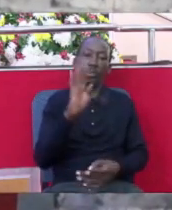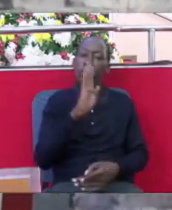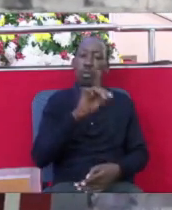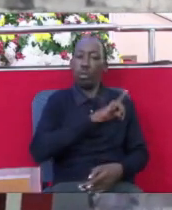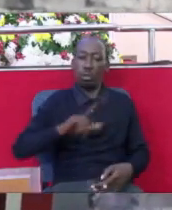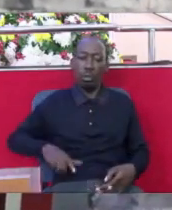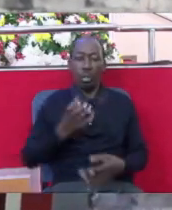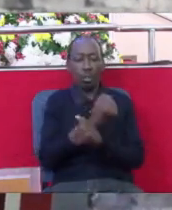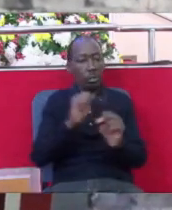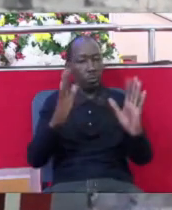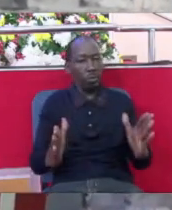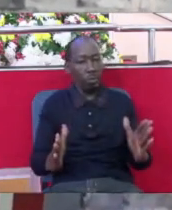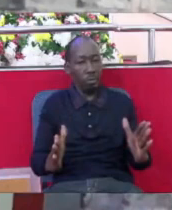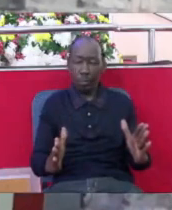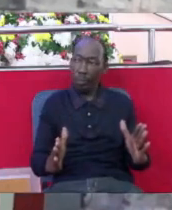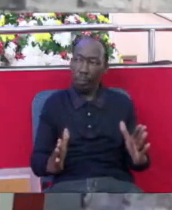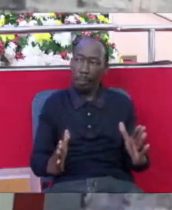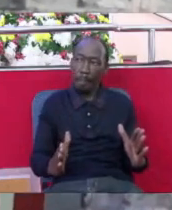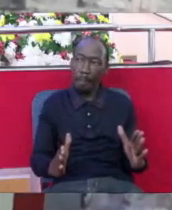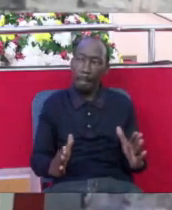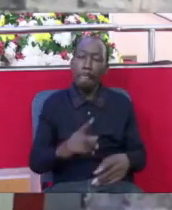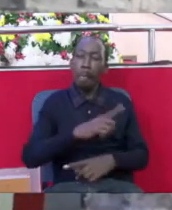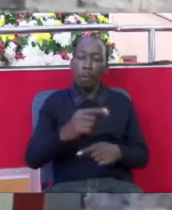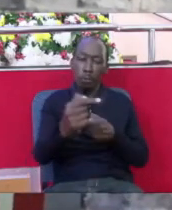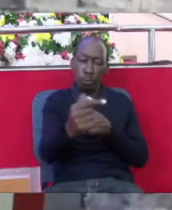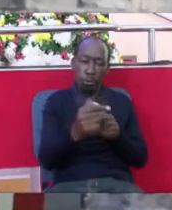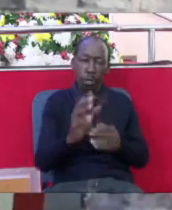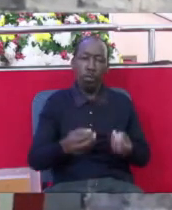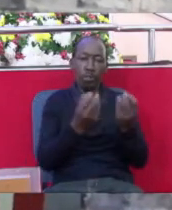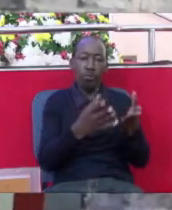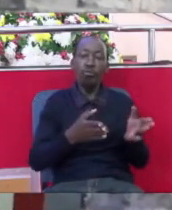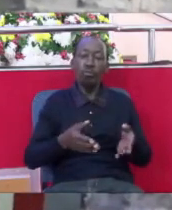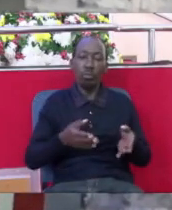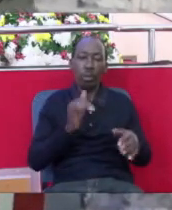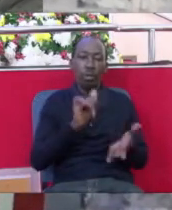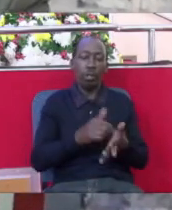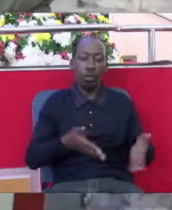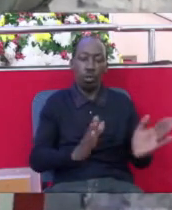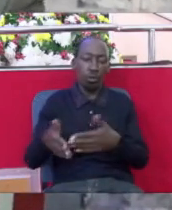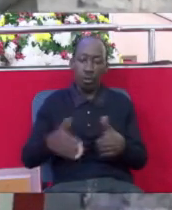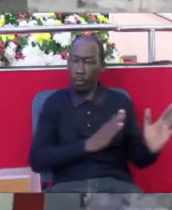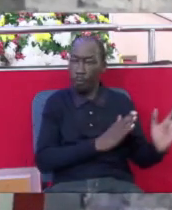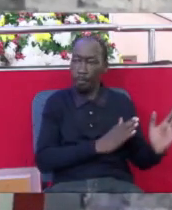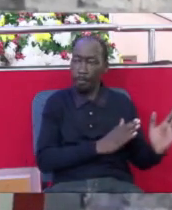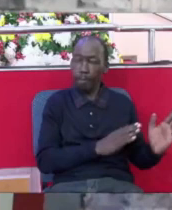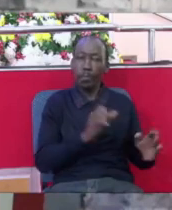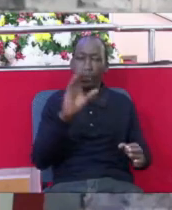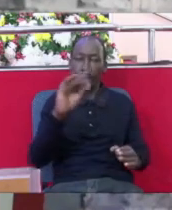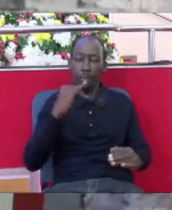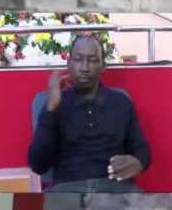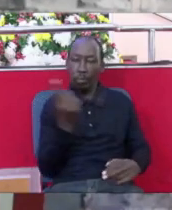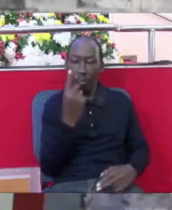Hii ni siku unaweza mchagua kuwe ni Bwana na Mwokozi. And very shortly I'm going to give you that opportunity. Na kwa muda mchache nakupatia nafasi hiyo. So we have just seen